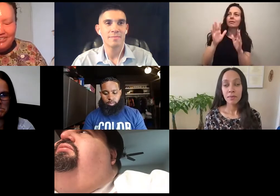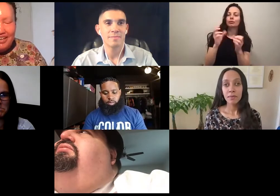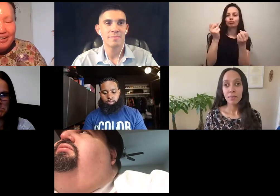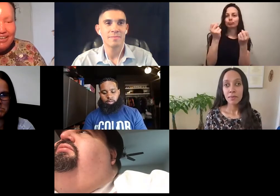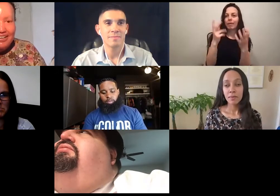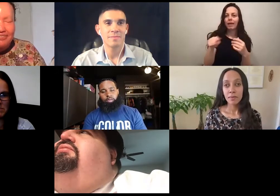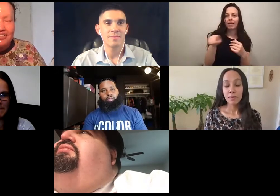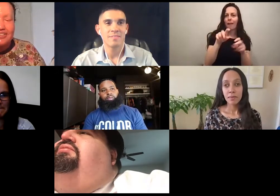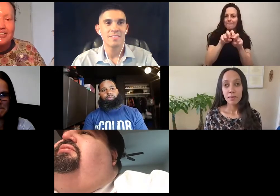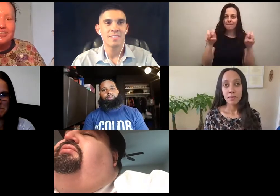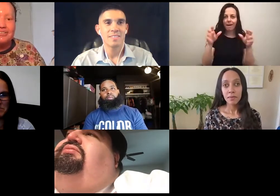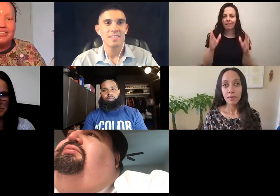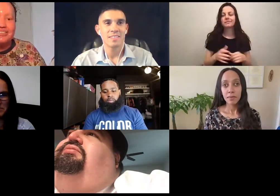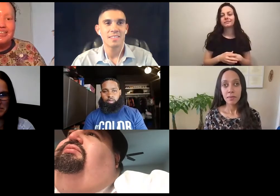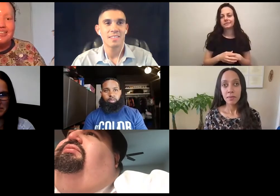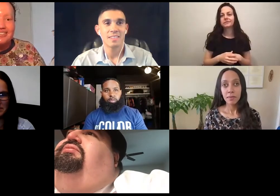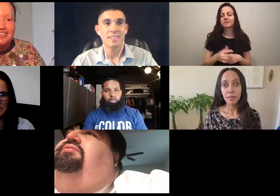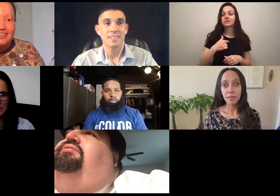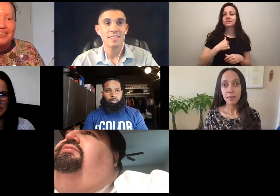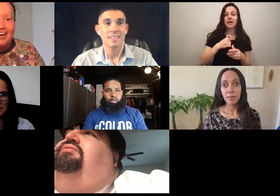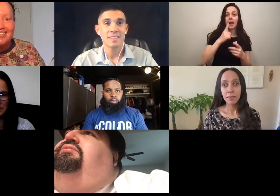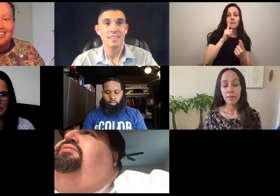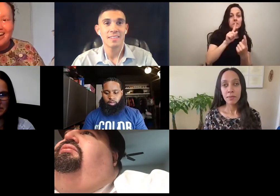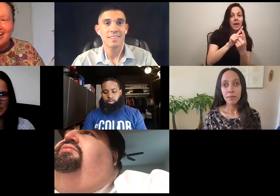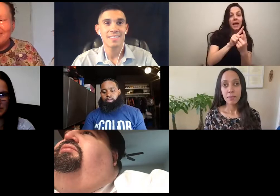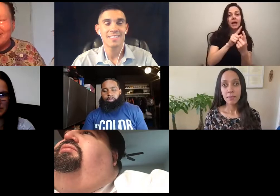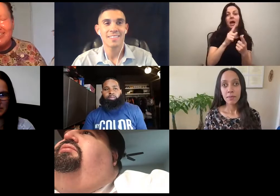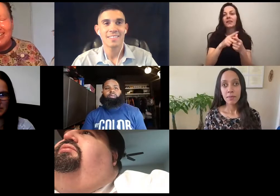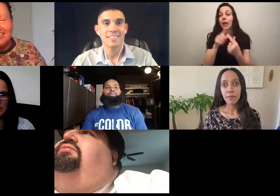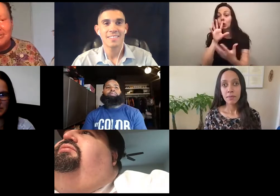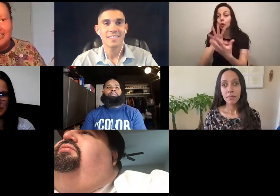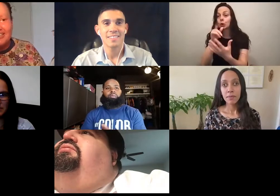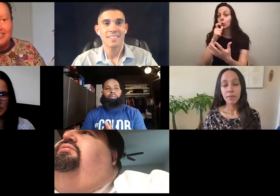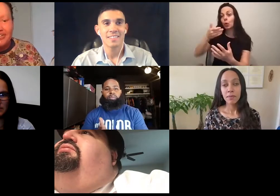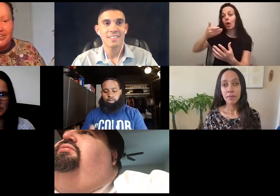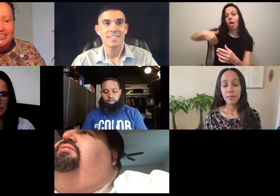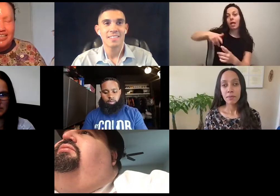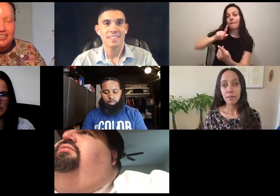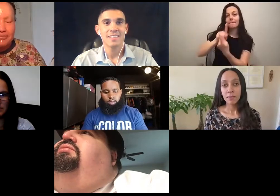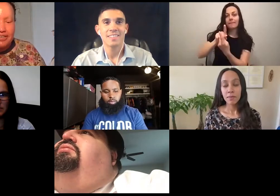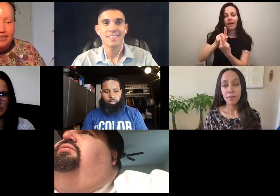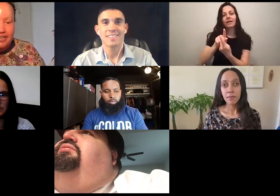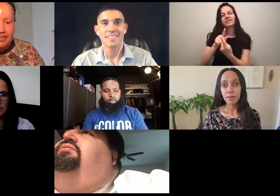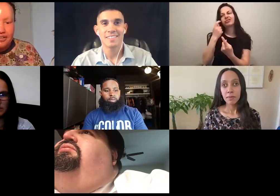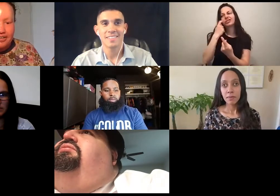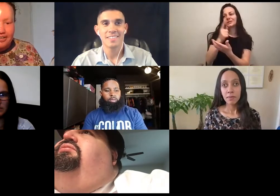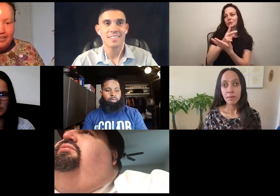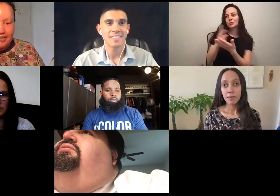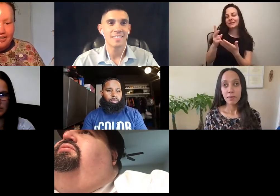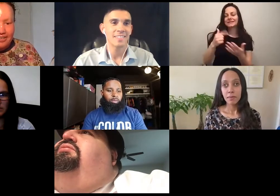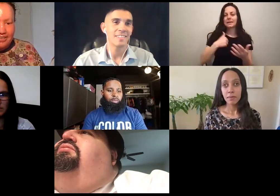for a long time, and I've gotten to know the ones that I didn't know yet over the last 2 weeks. So it's very exciting to be here. Thank you.